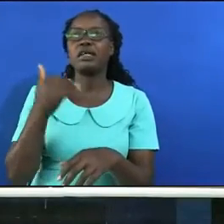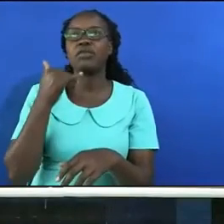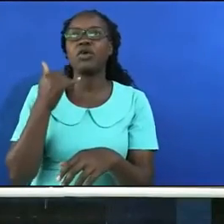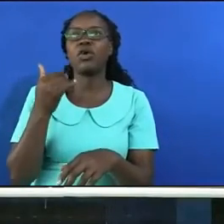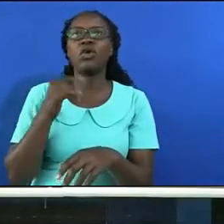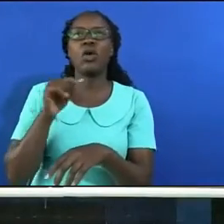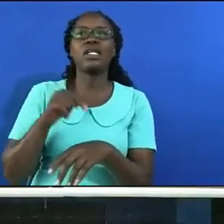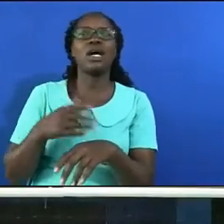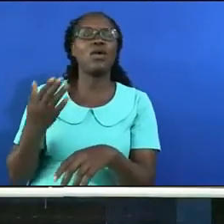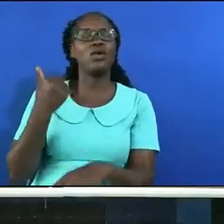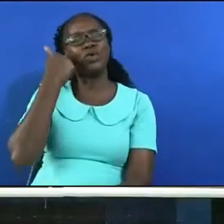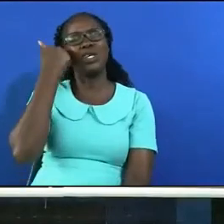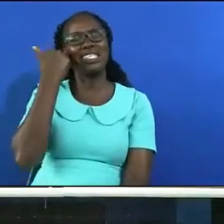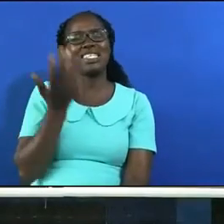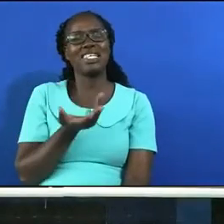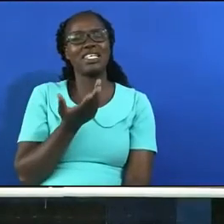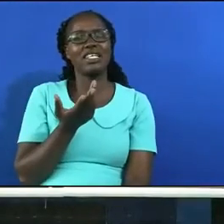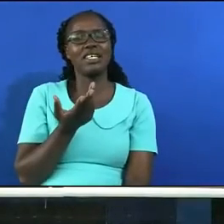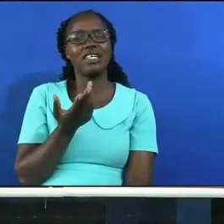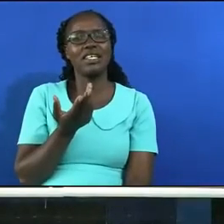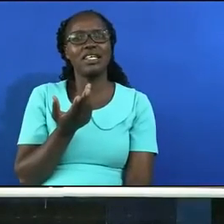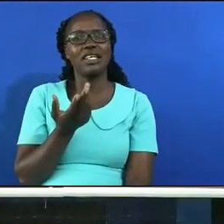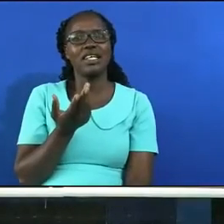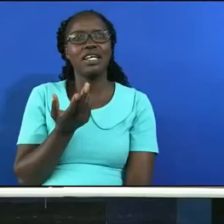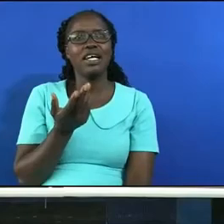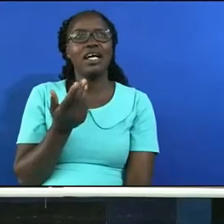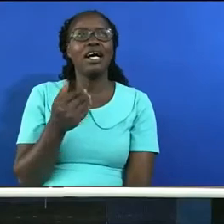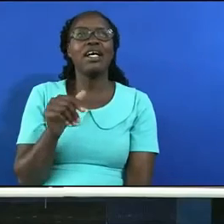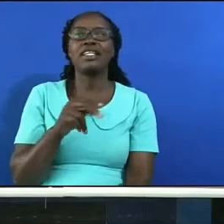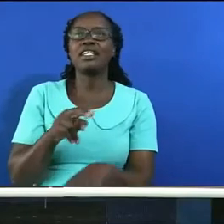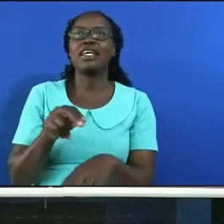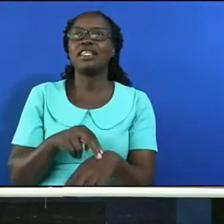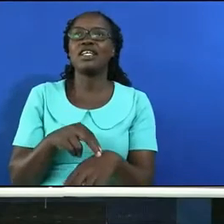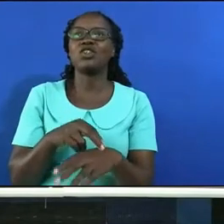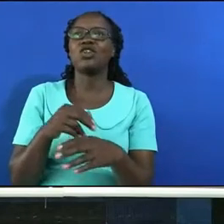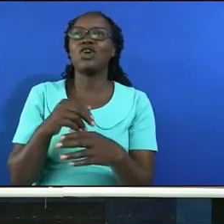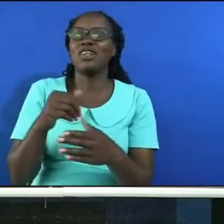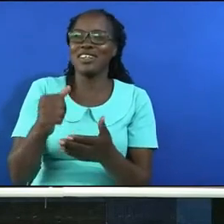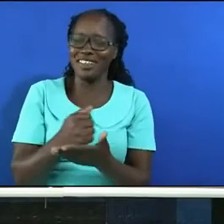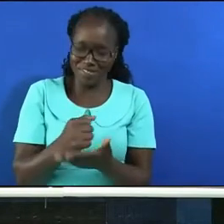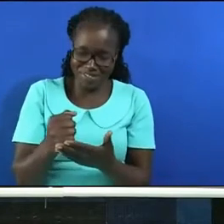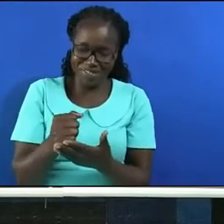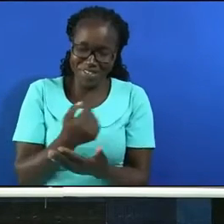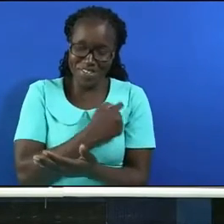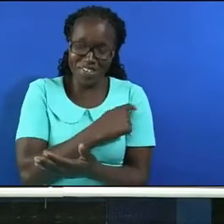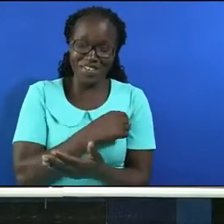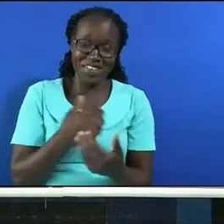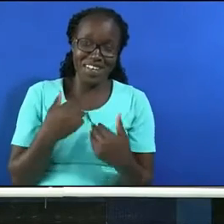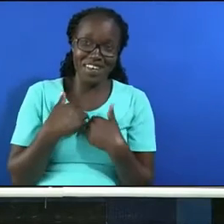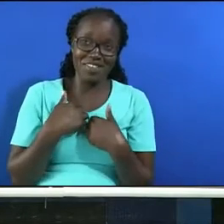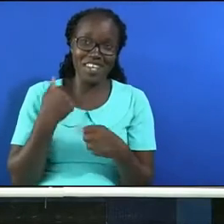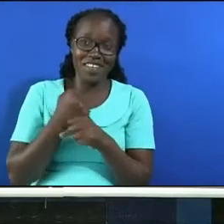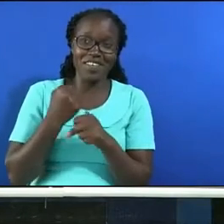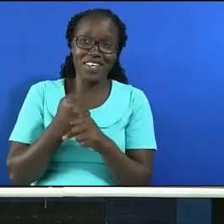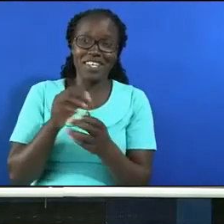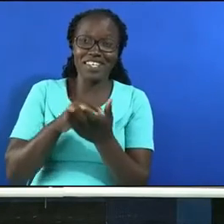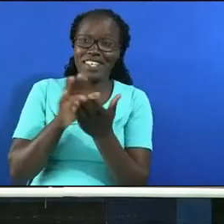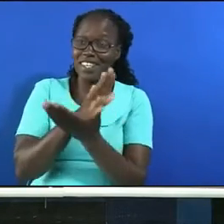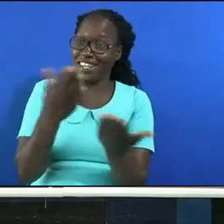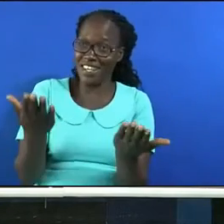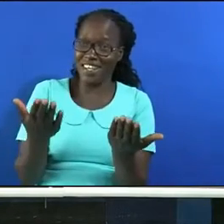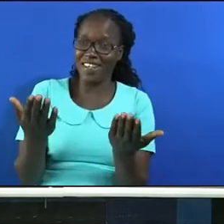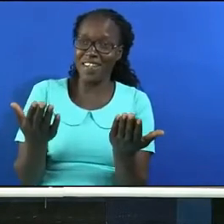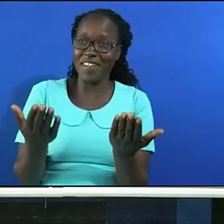1 hour ago, you are sick. And there is a national referral hospital that deals with your cases. Are we